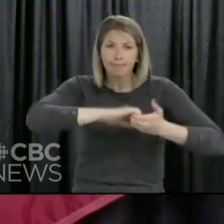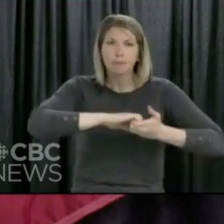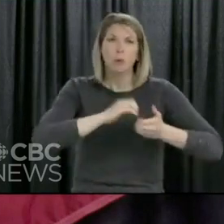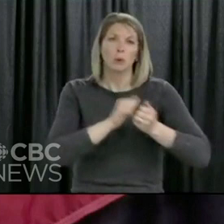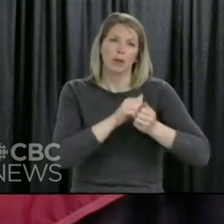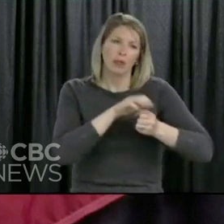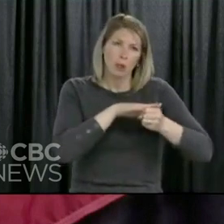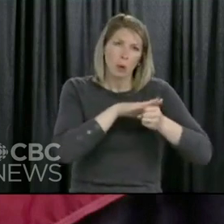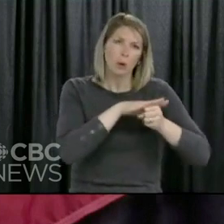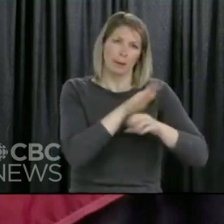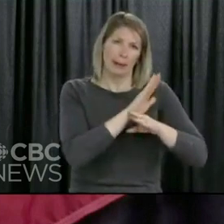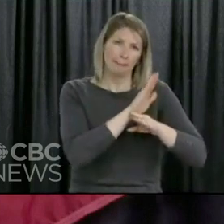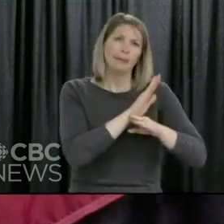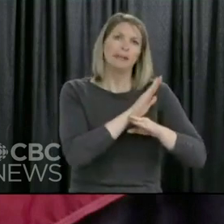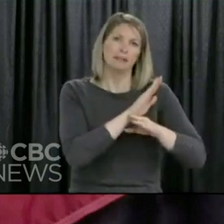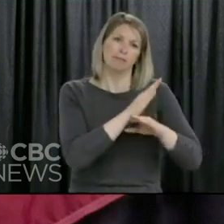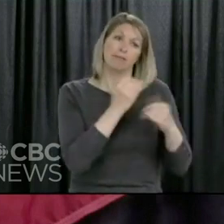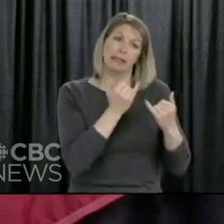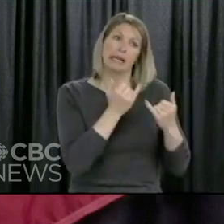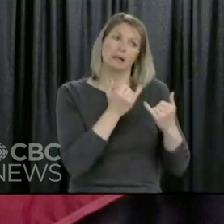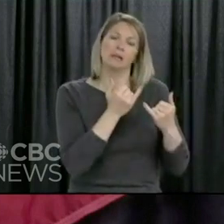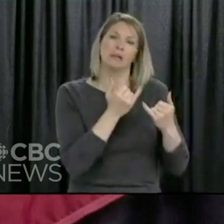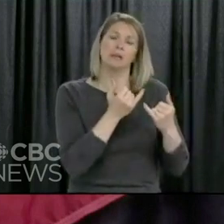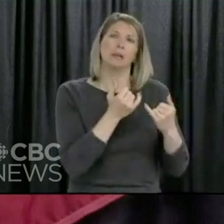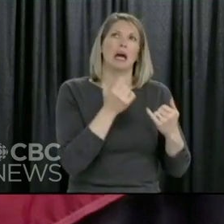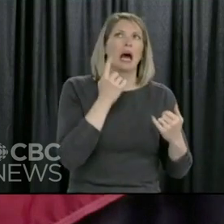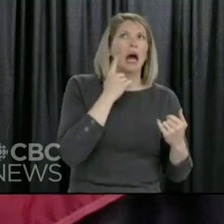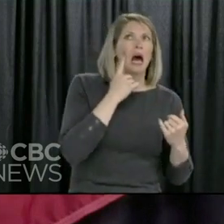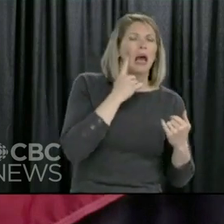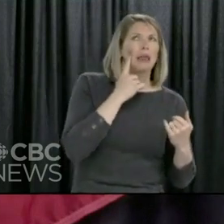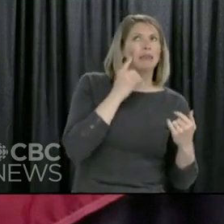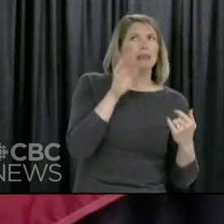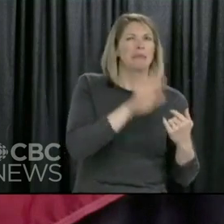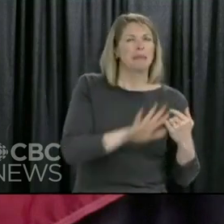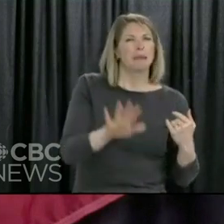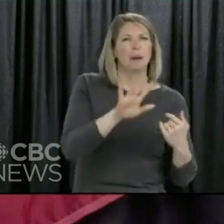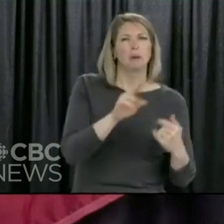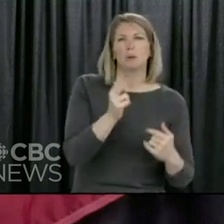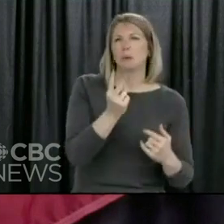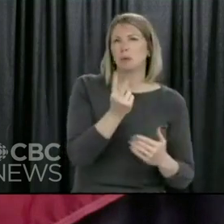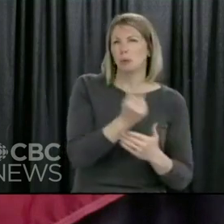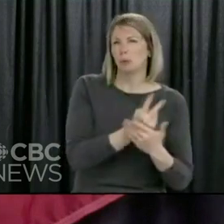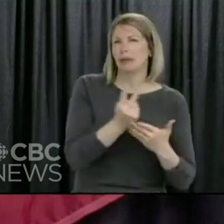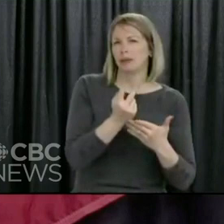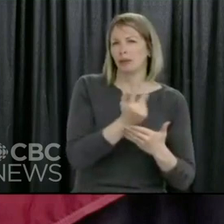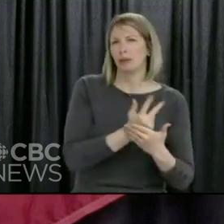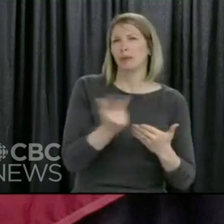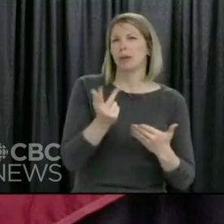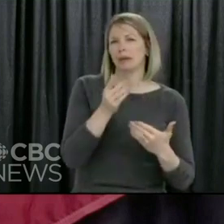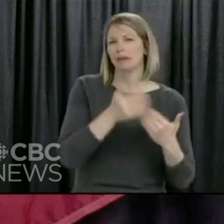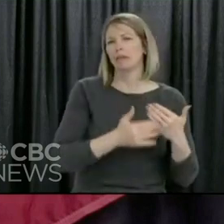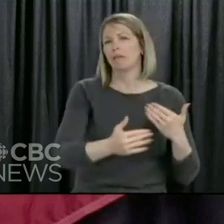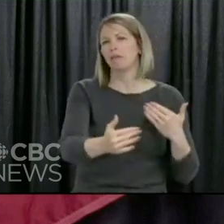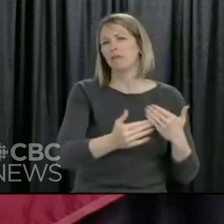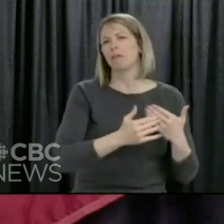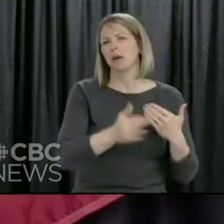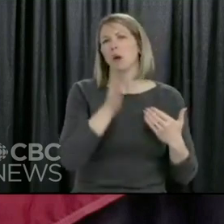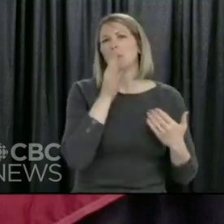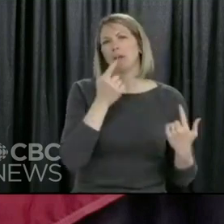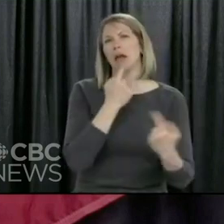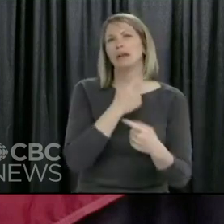here in Newfoundland and Labrador on an app. And I anticipate, unless John's got an update on this, that was still probably a couple of weeks away